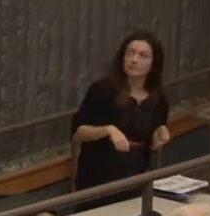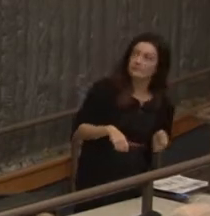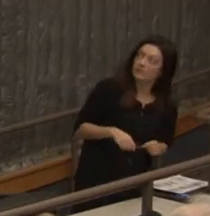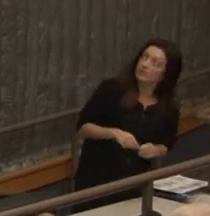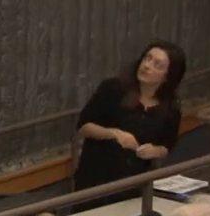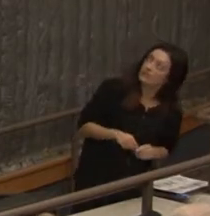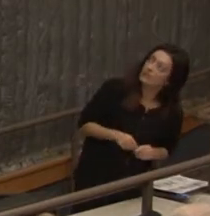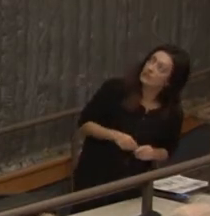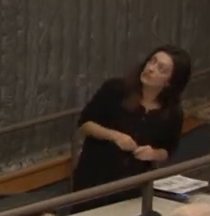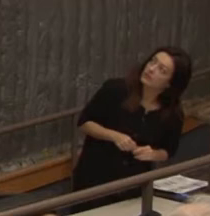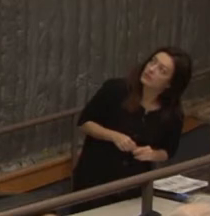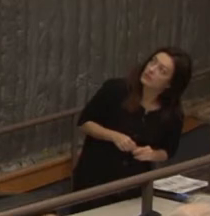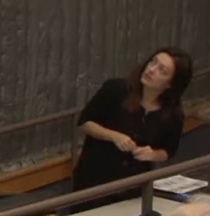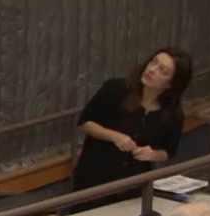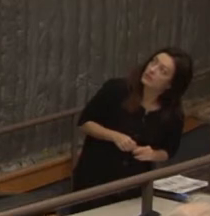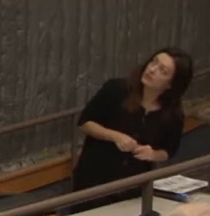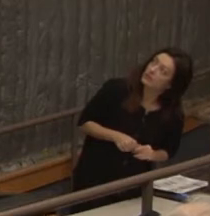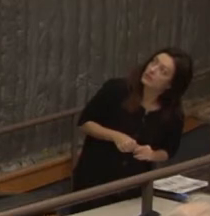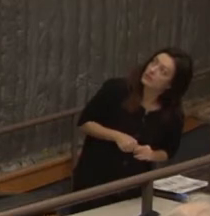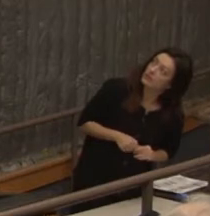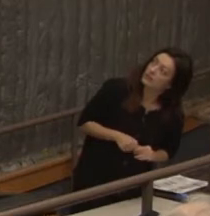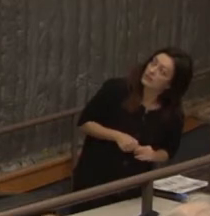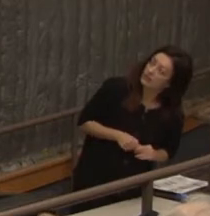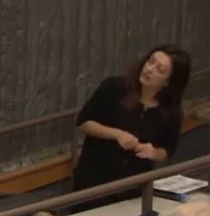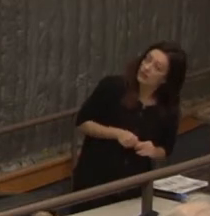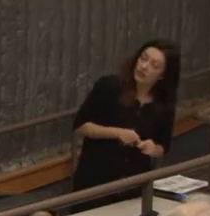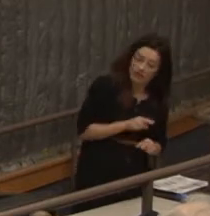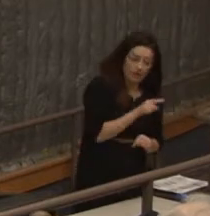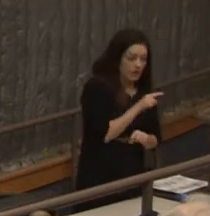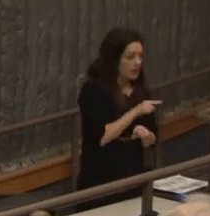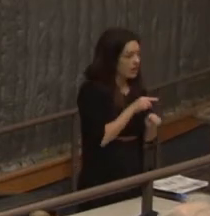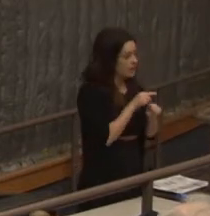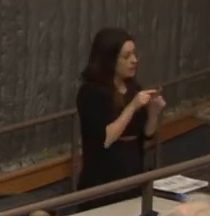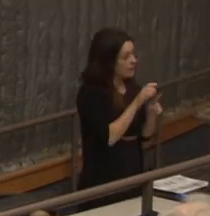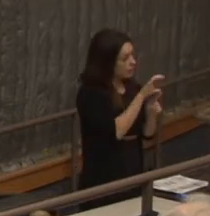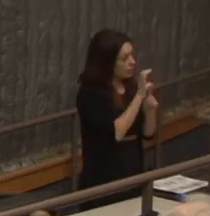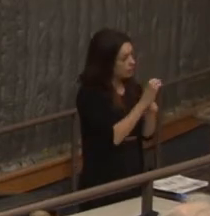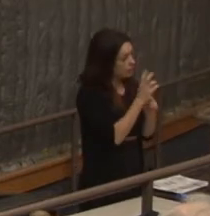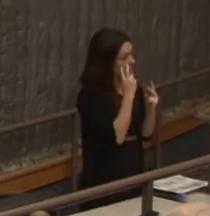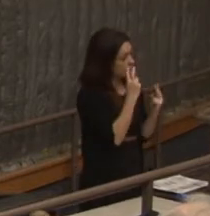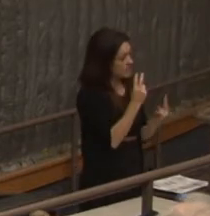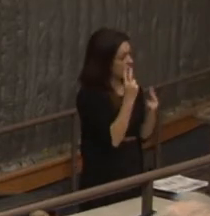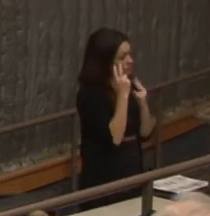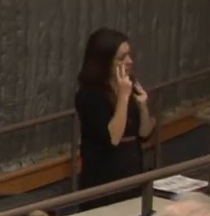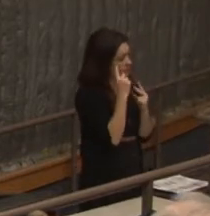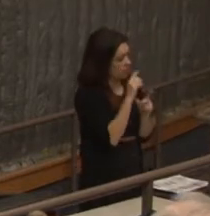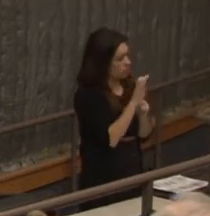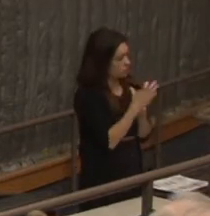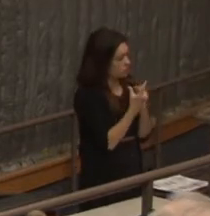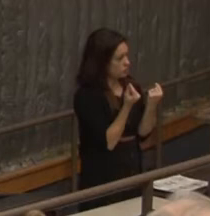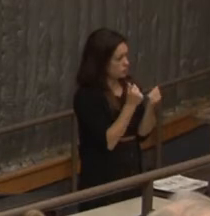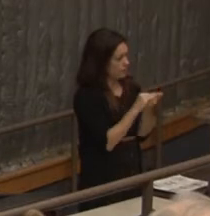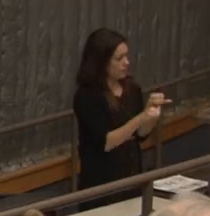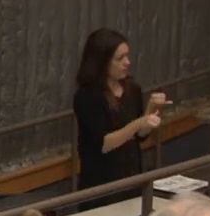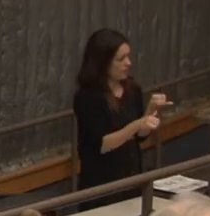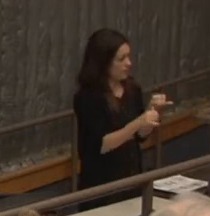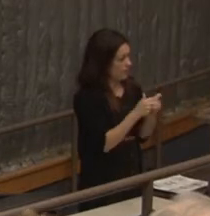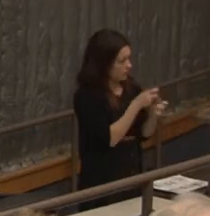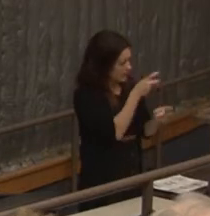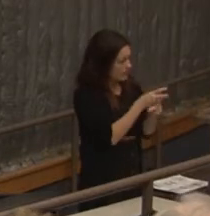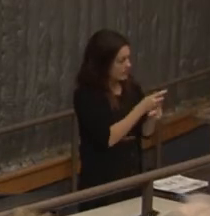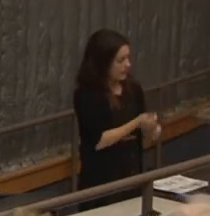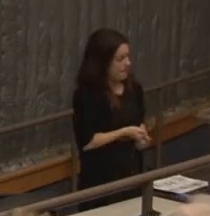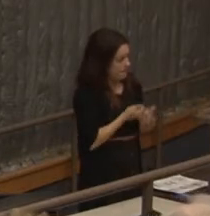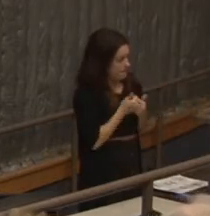All that remains is the memory of a culture. What do we do with our memory of that culture? How do we keep